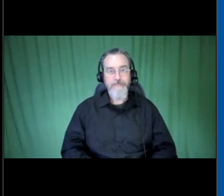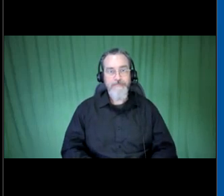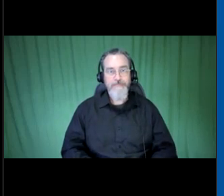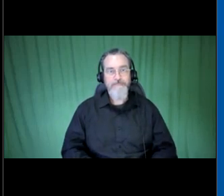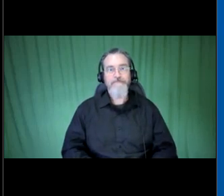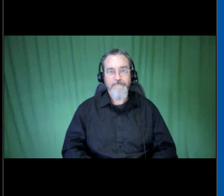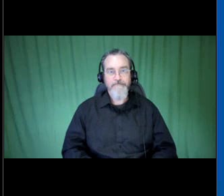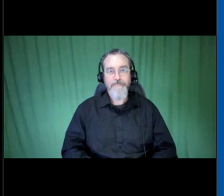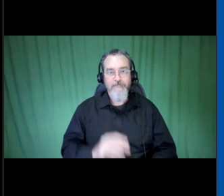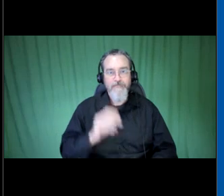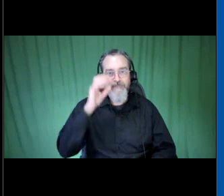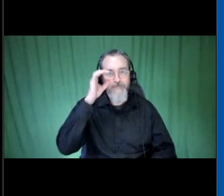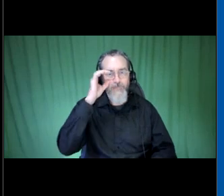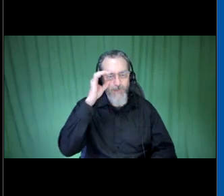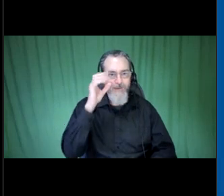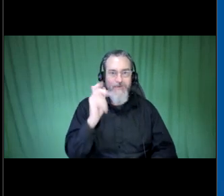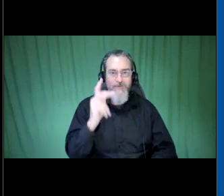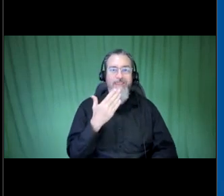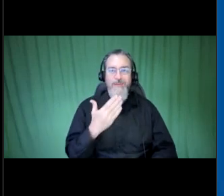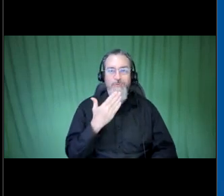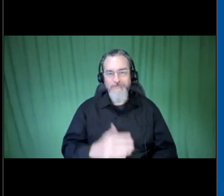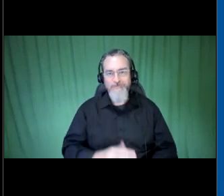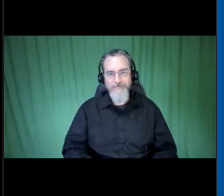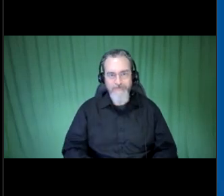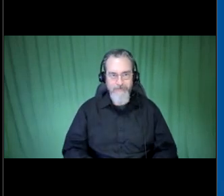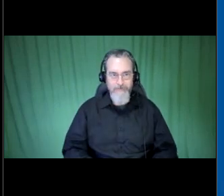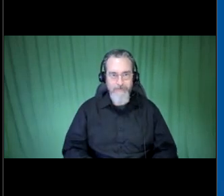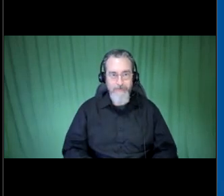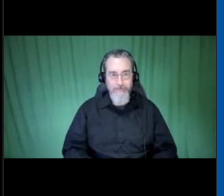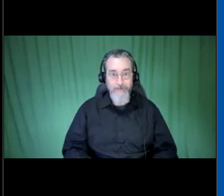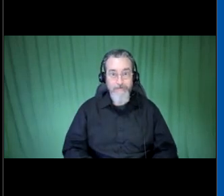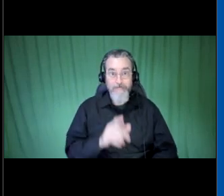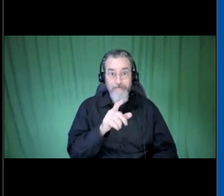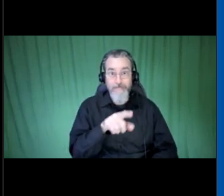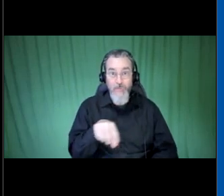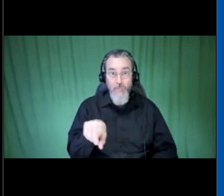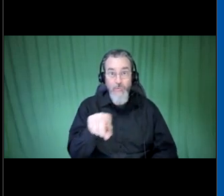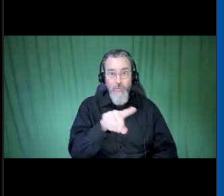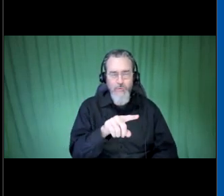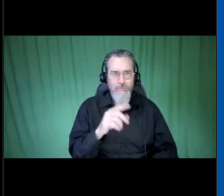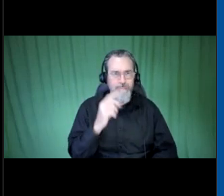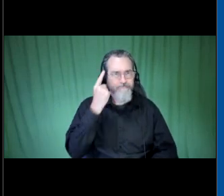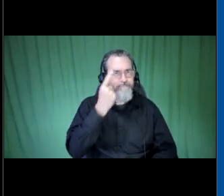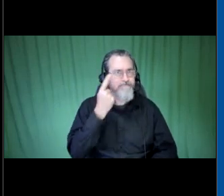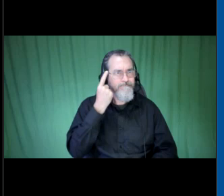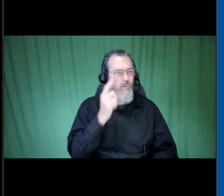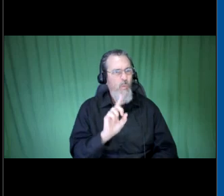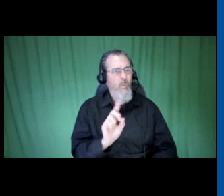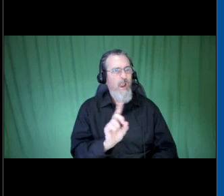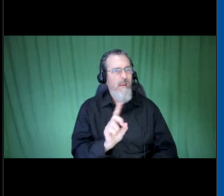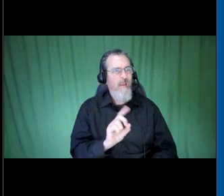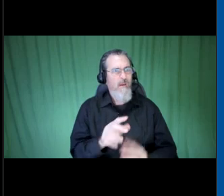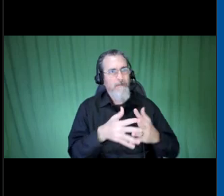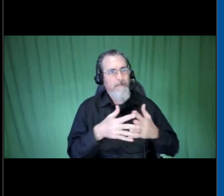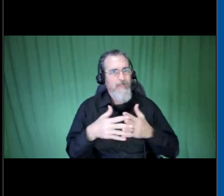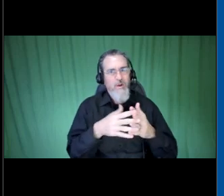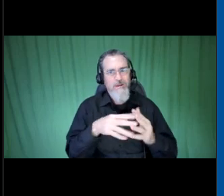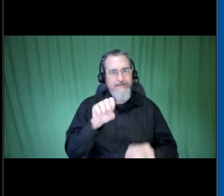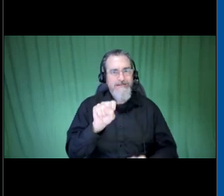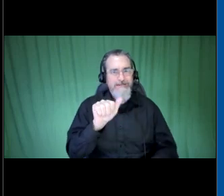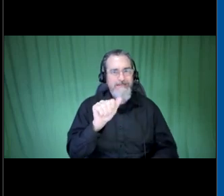Okay, well, I'll just keep going. Okay, thank you. So for those who maybe are wondering, where is American Samoa? We are